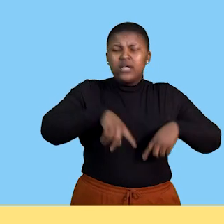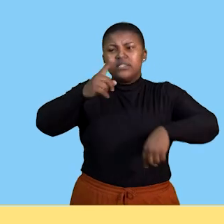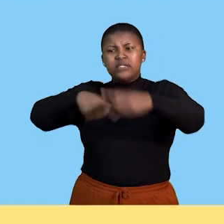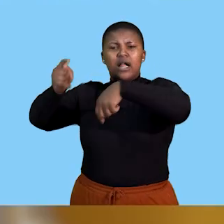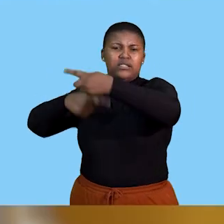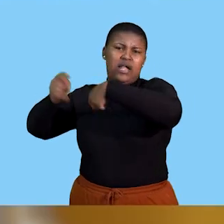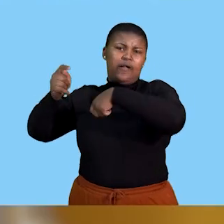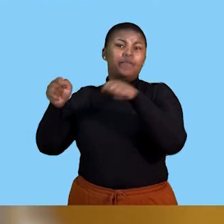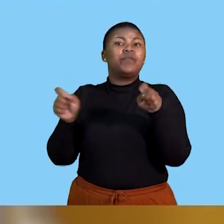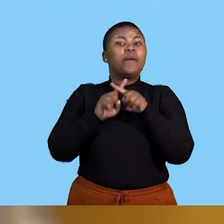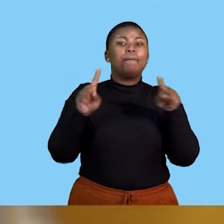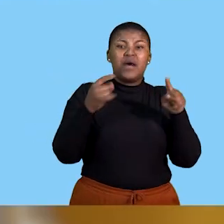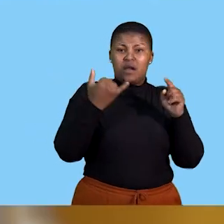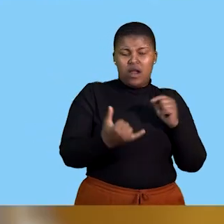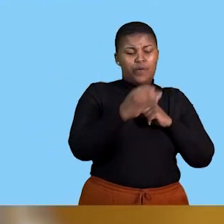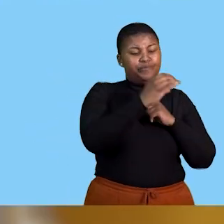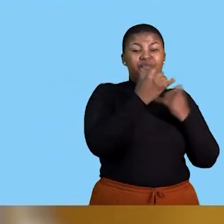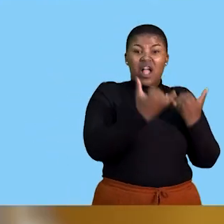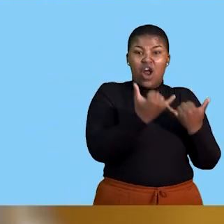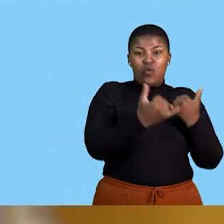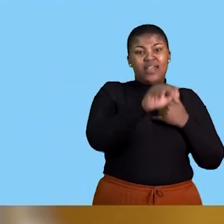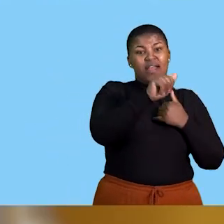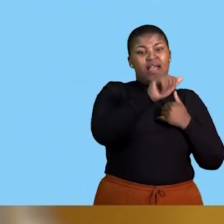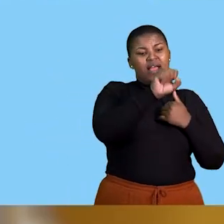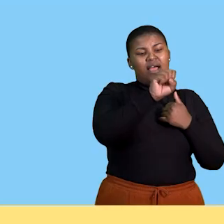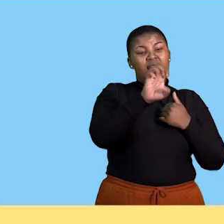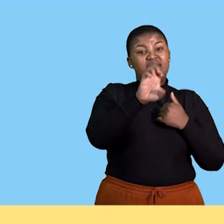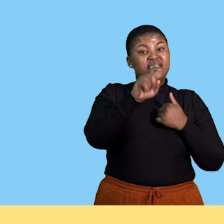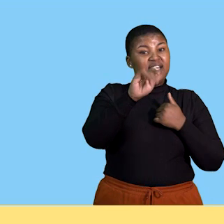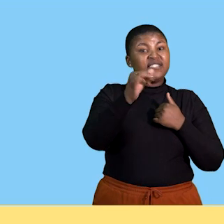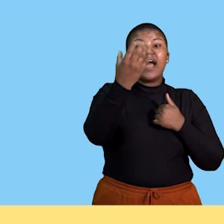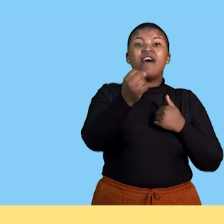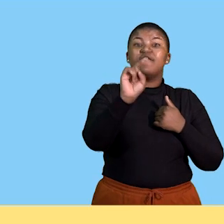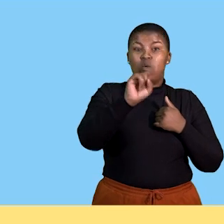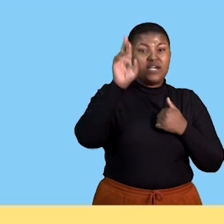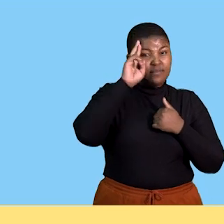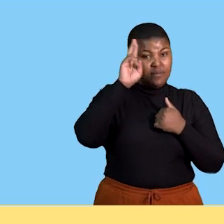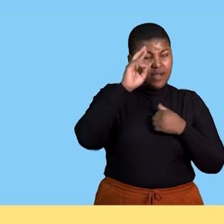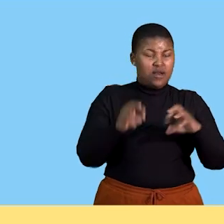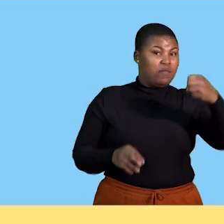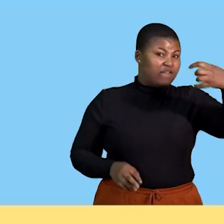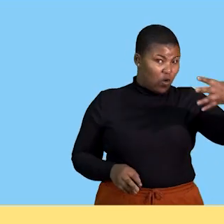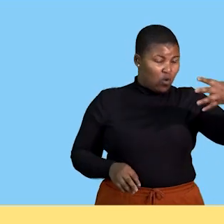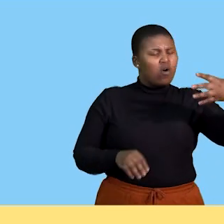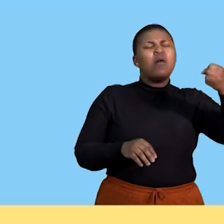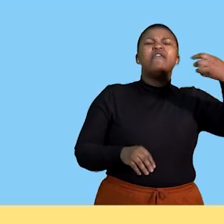first. However, under our current assets, we have note 4, that is